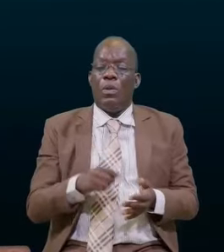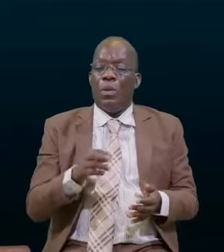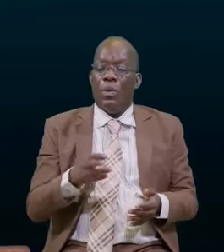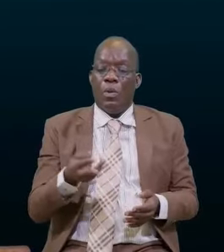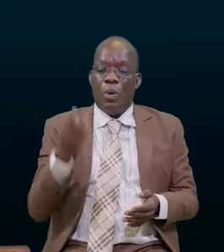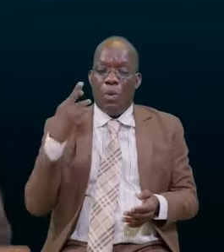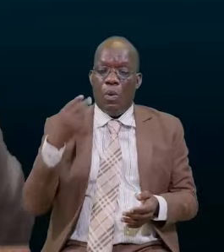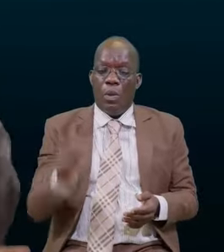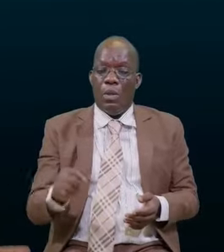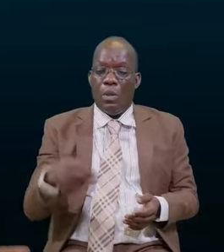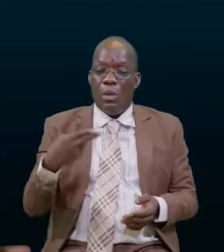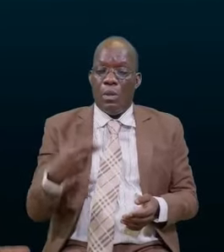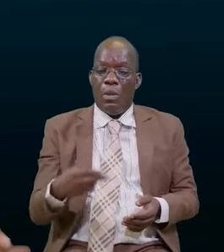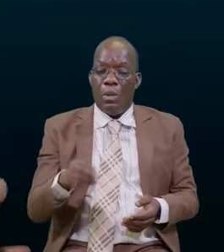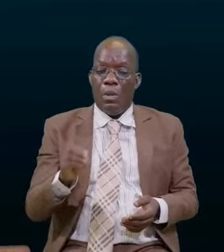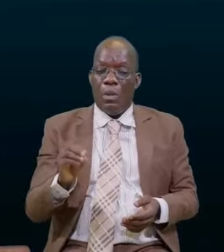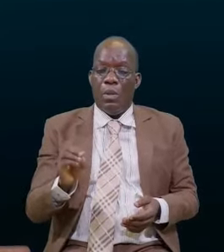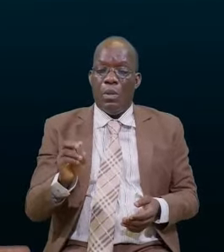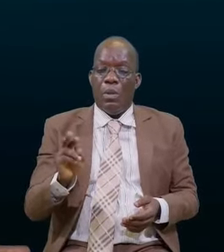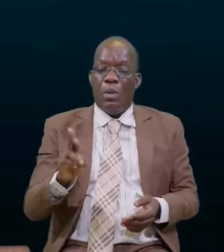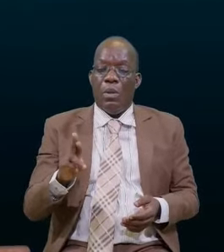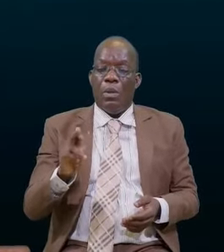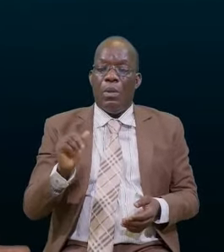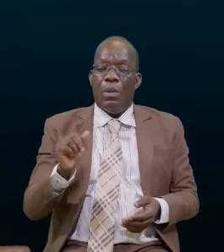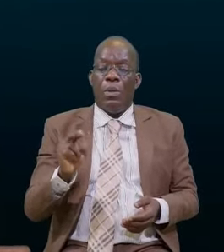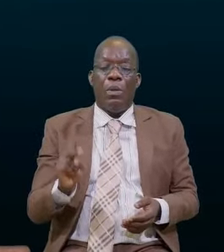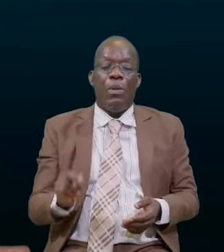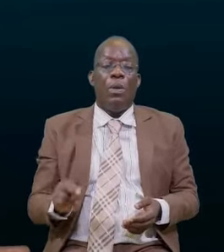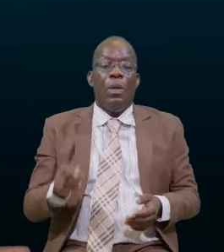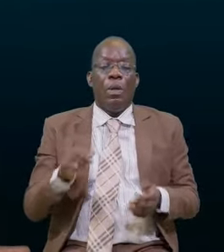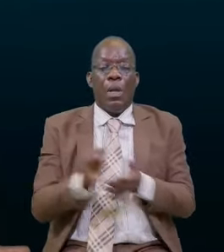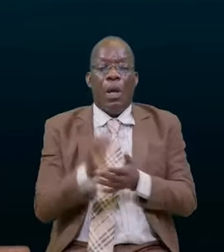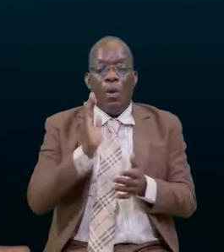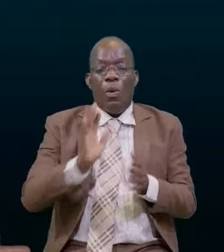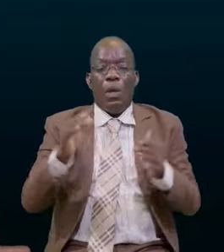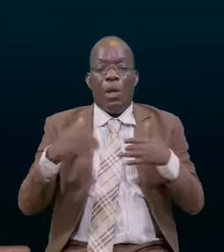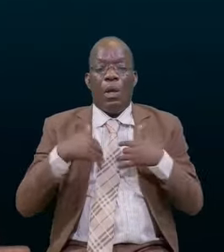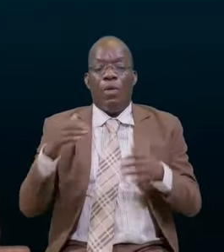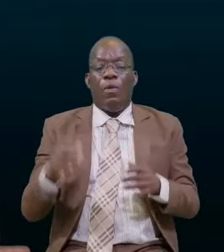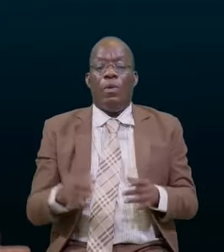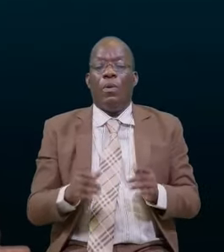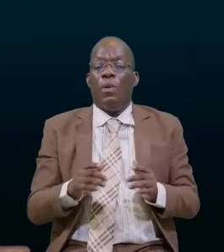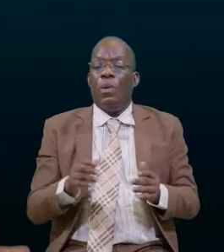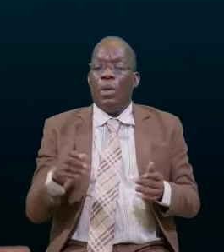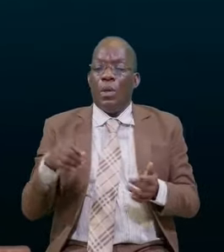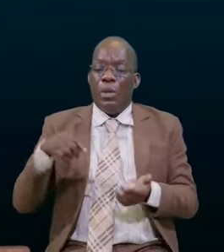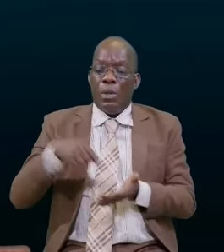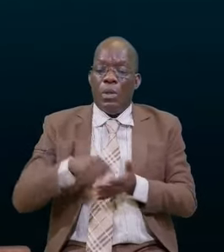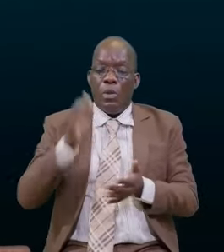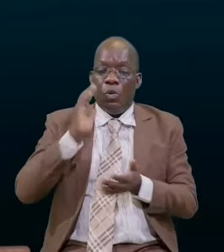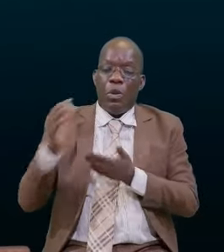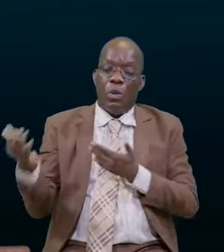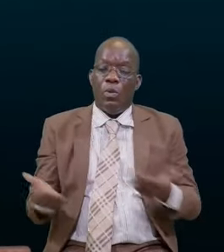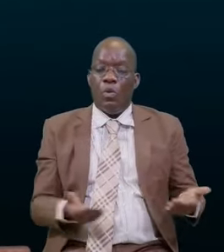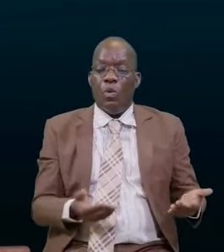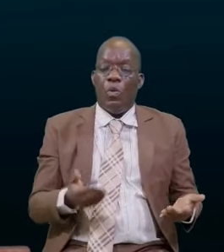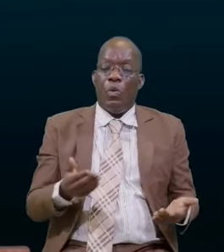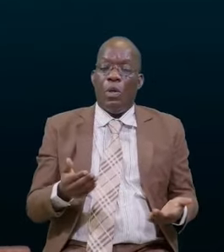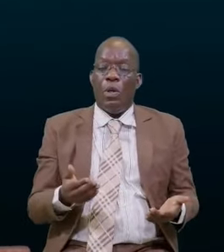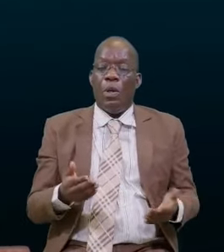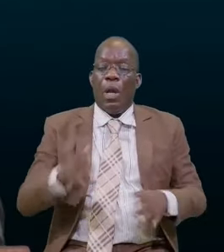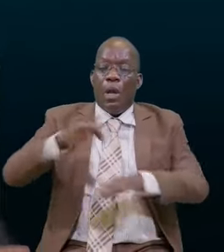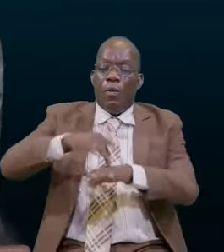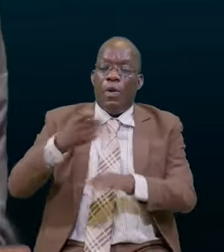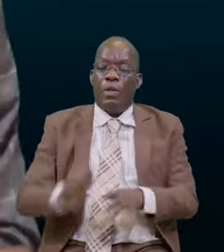history and this Antichrist his appearance will bring the destiny we affect the destiny of man